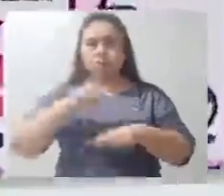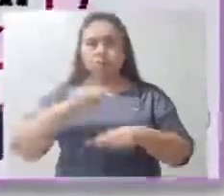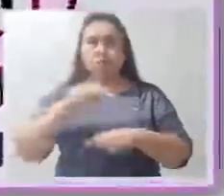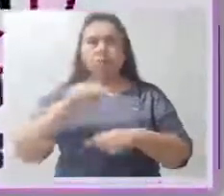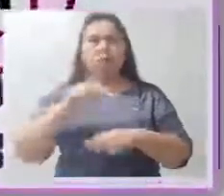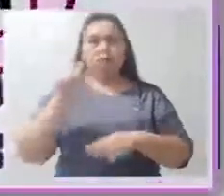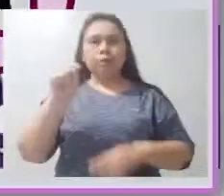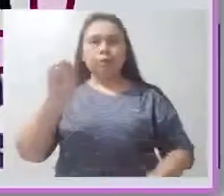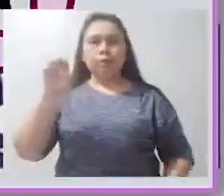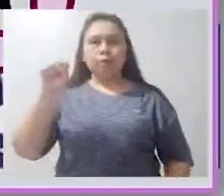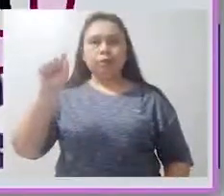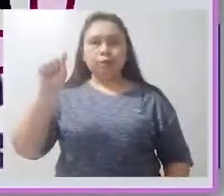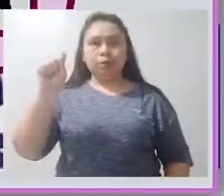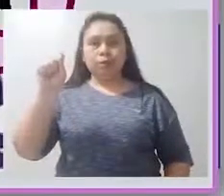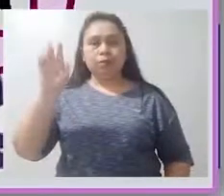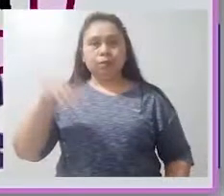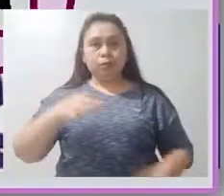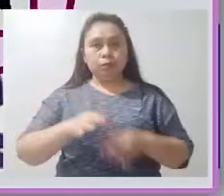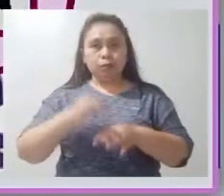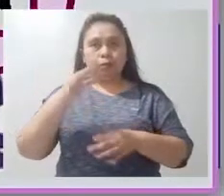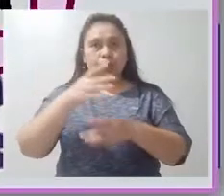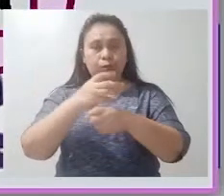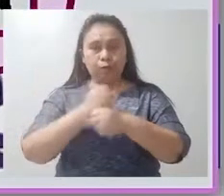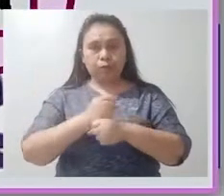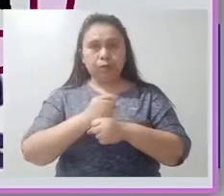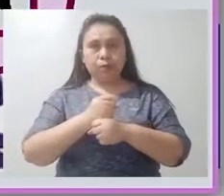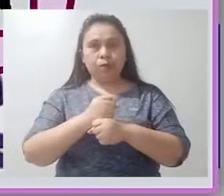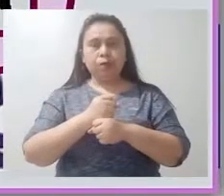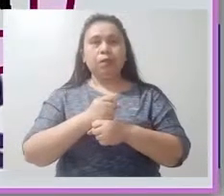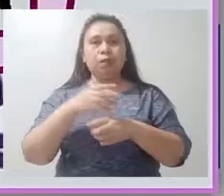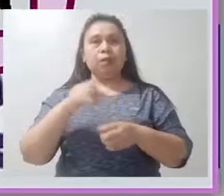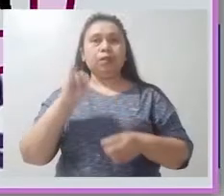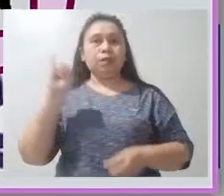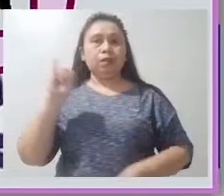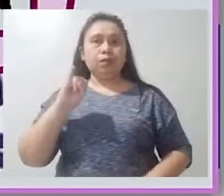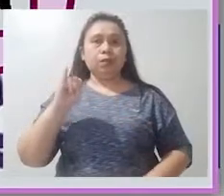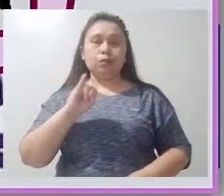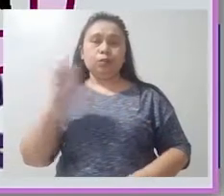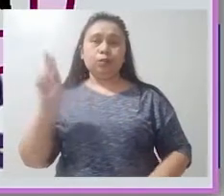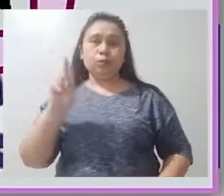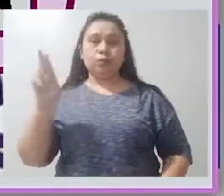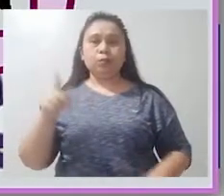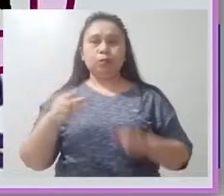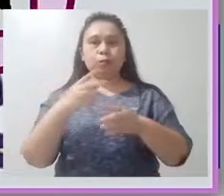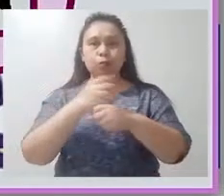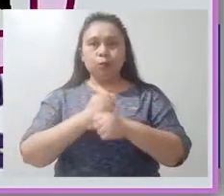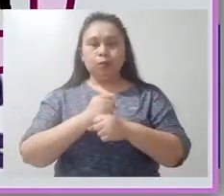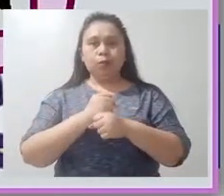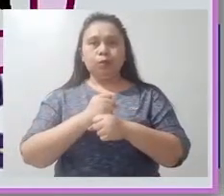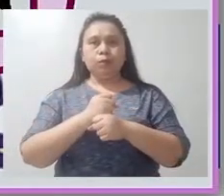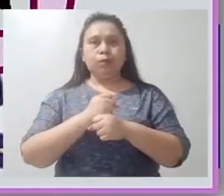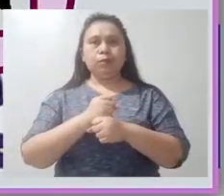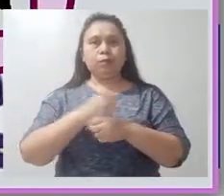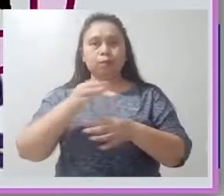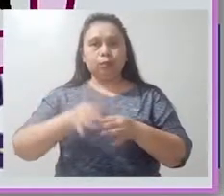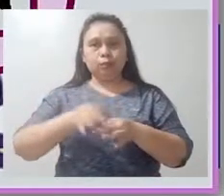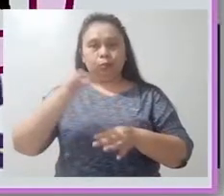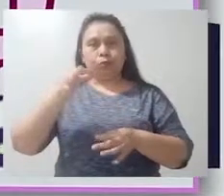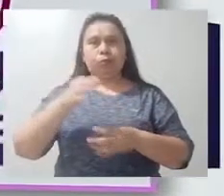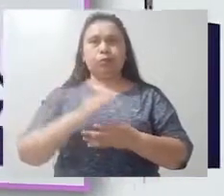holder. Obviously, it is designed to hold test tubes, as its name